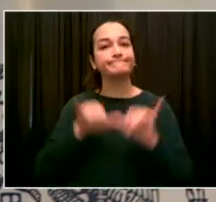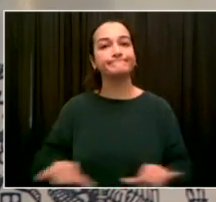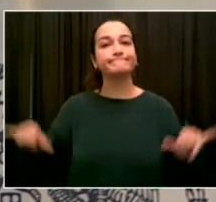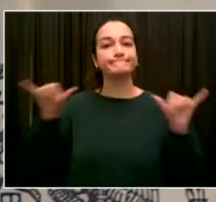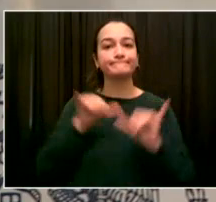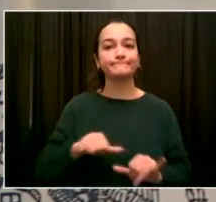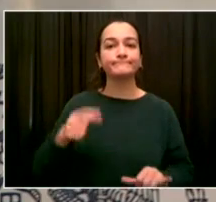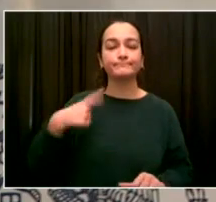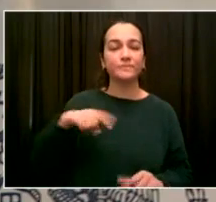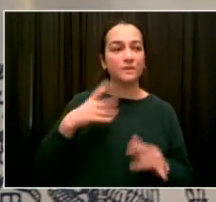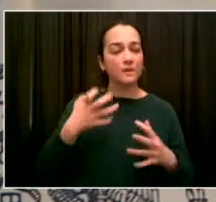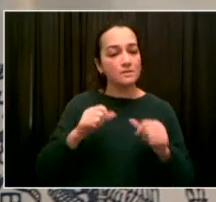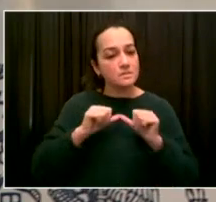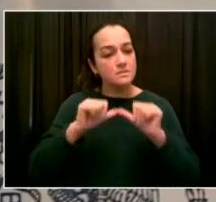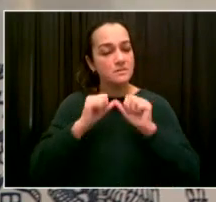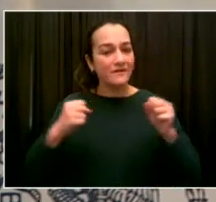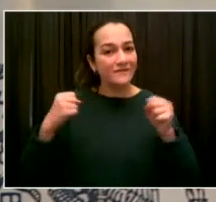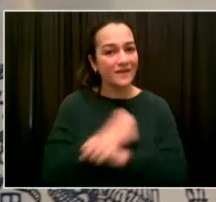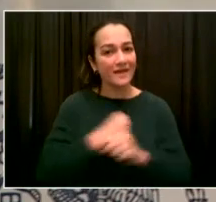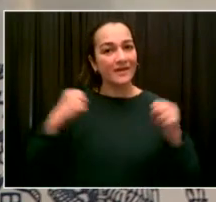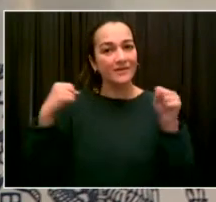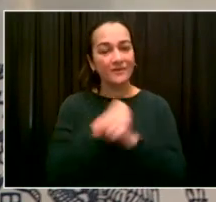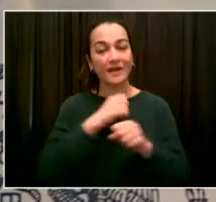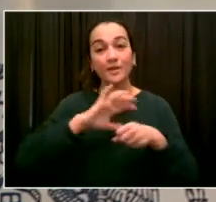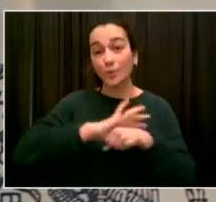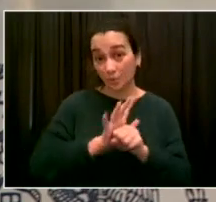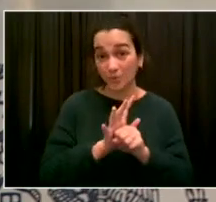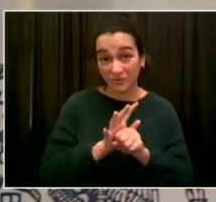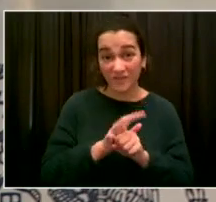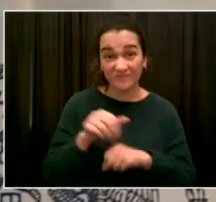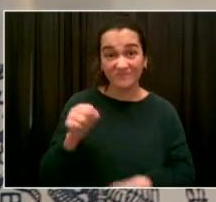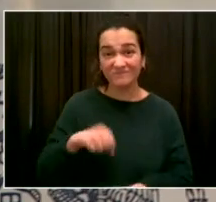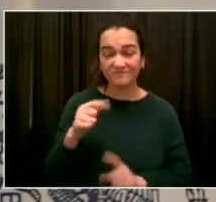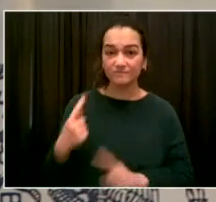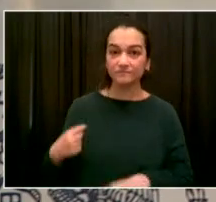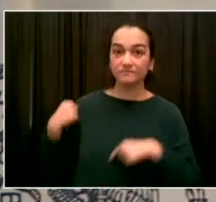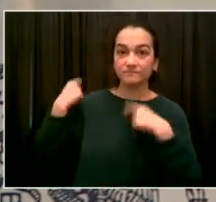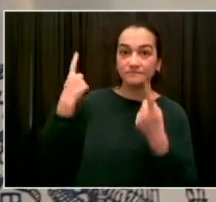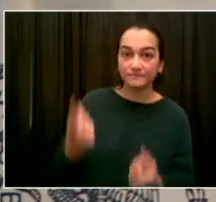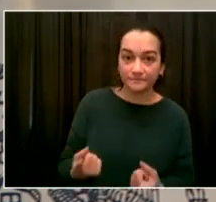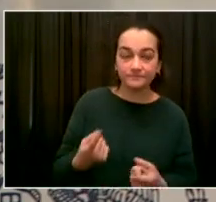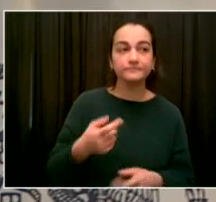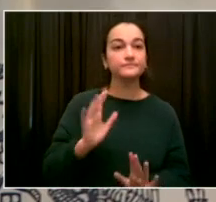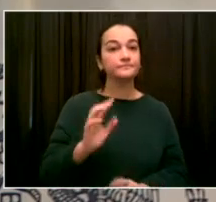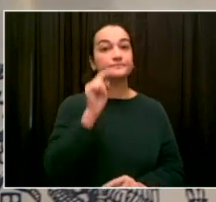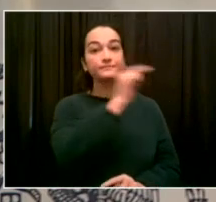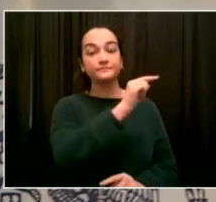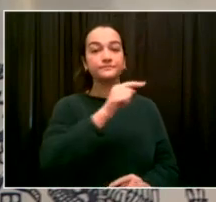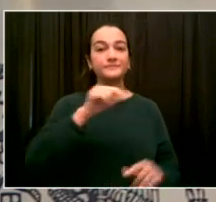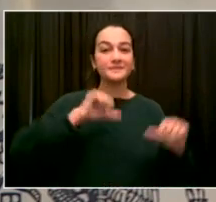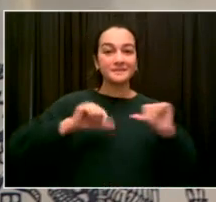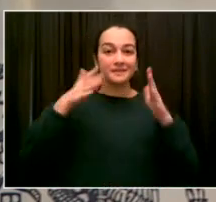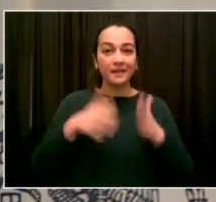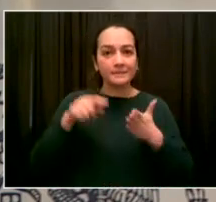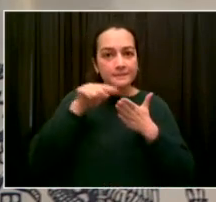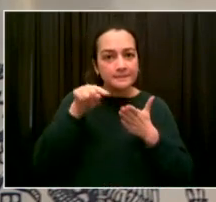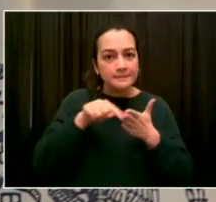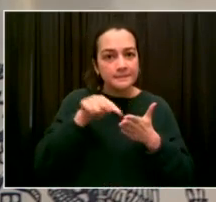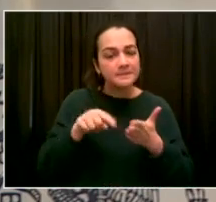be a very brief period, intense and challenging, but very brief. And we have a lot of tools to fight